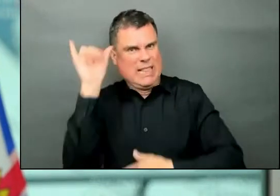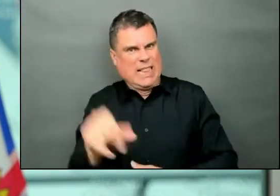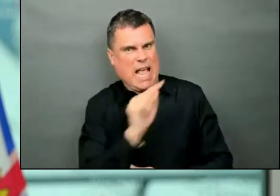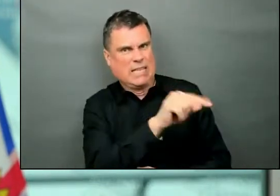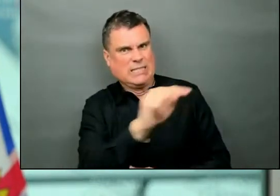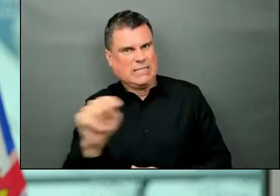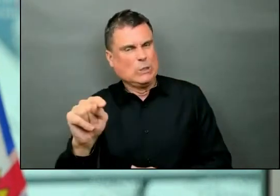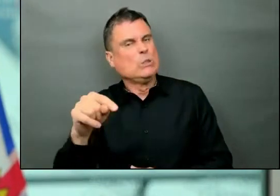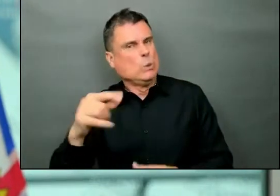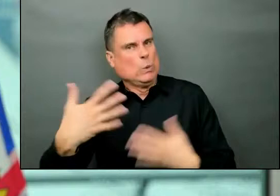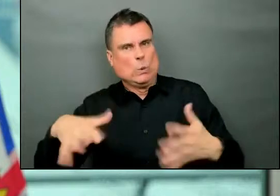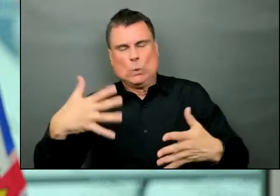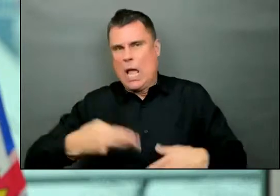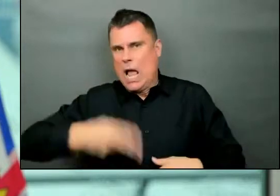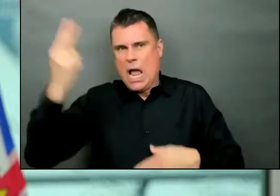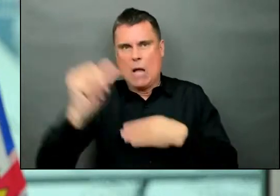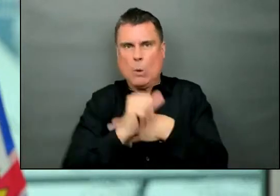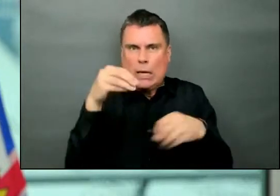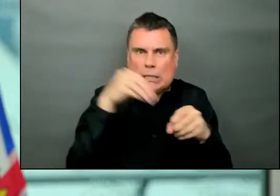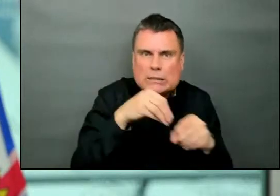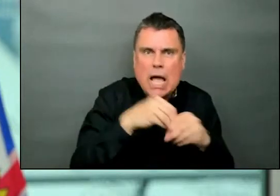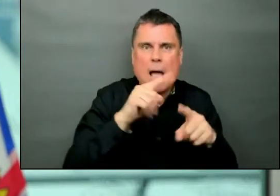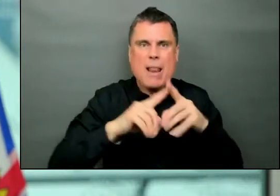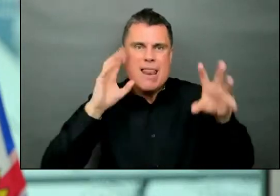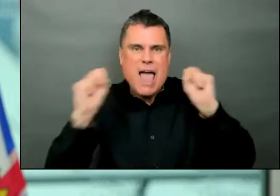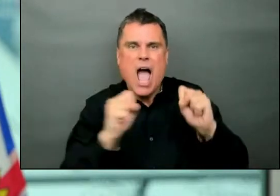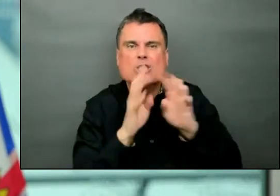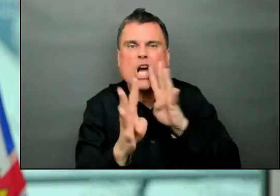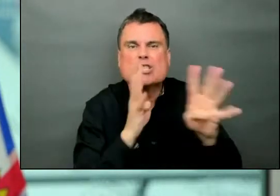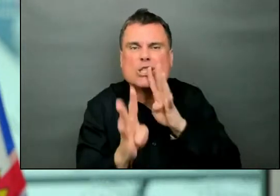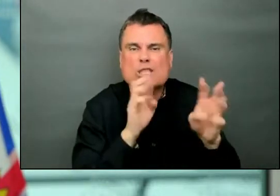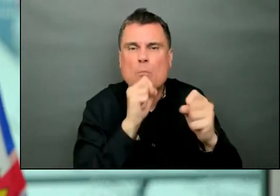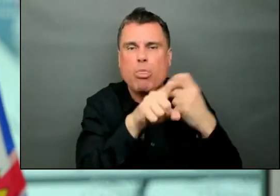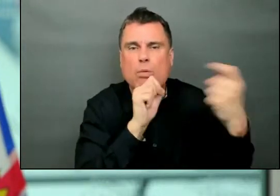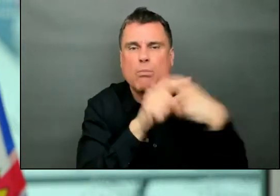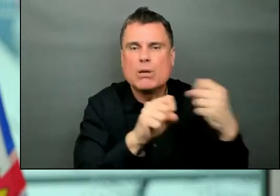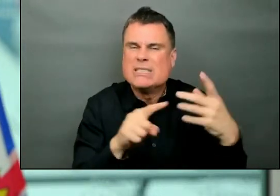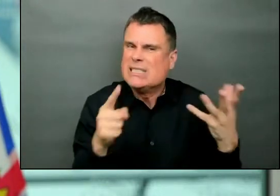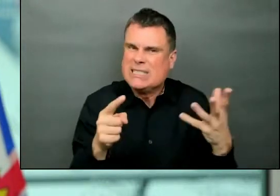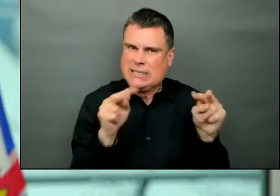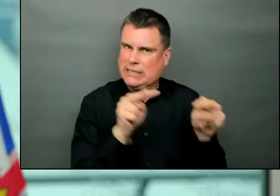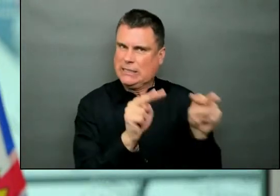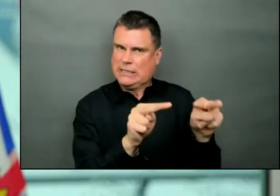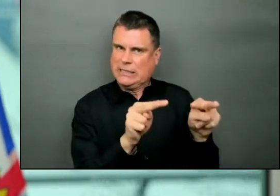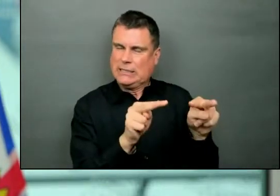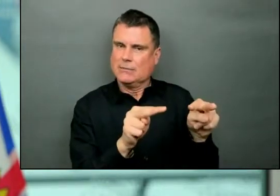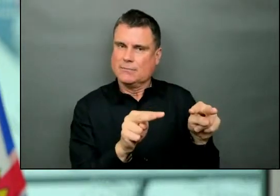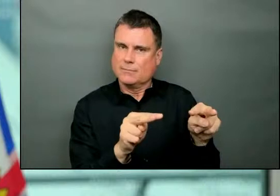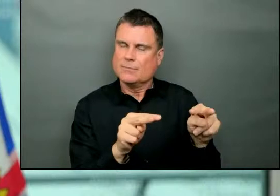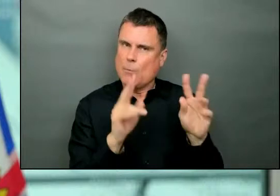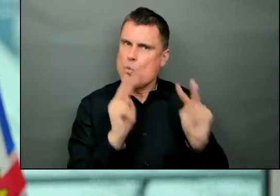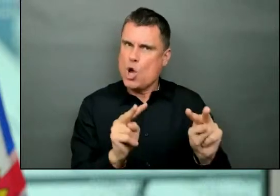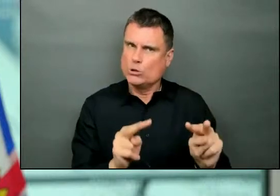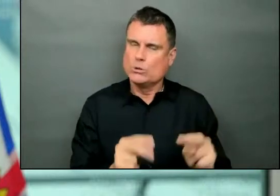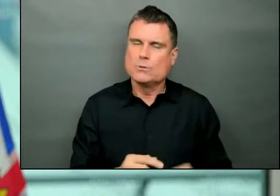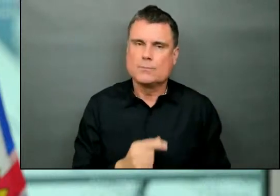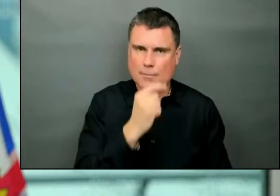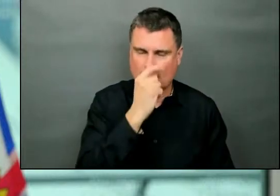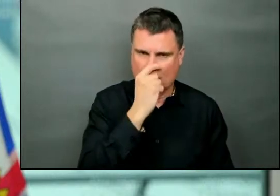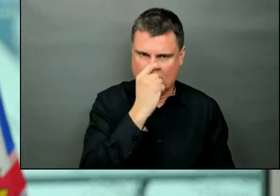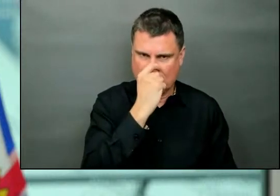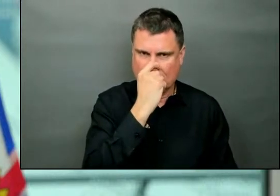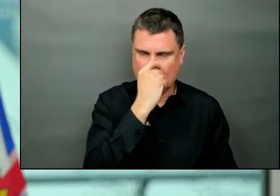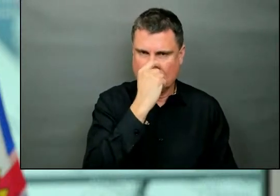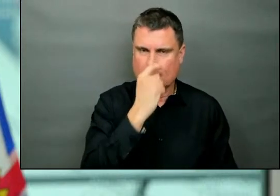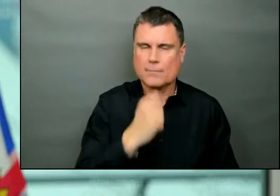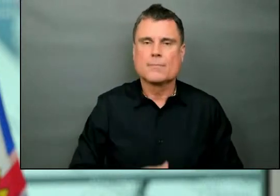That answer your question? Next question is from Justine Hunter, Globe and Mail. Thank you. I